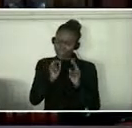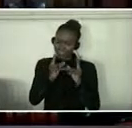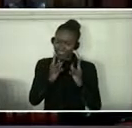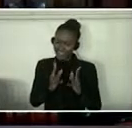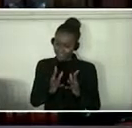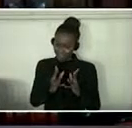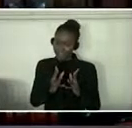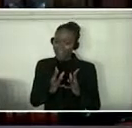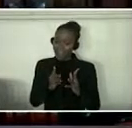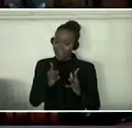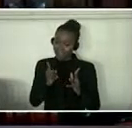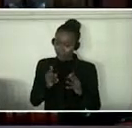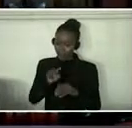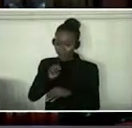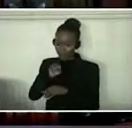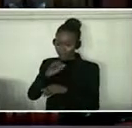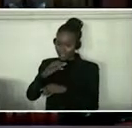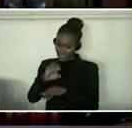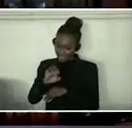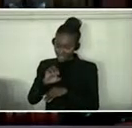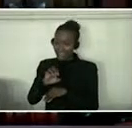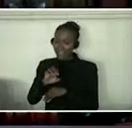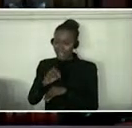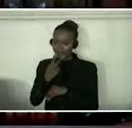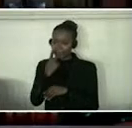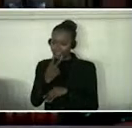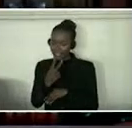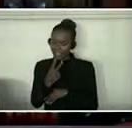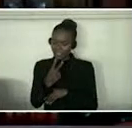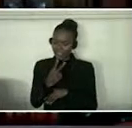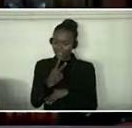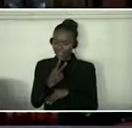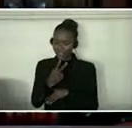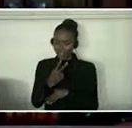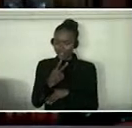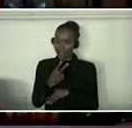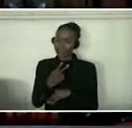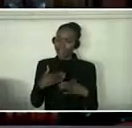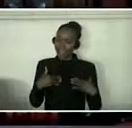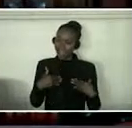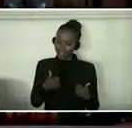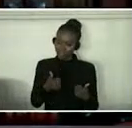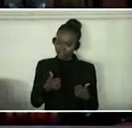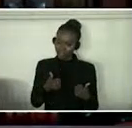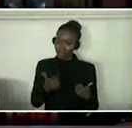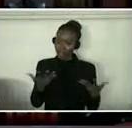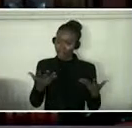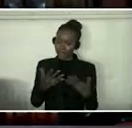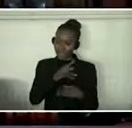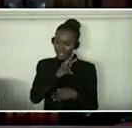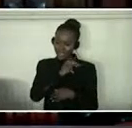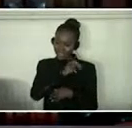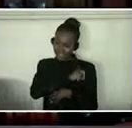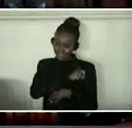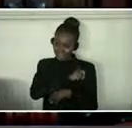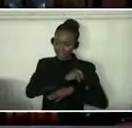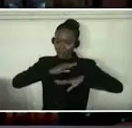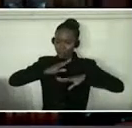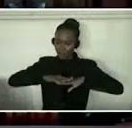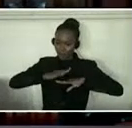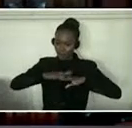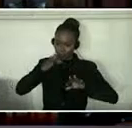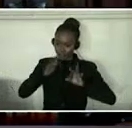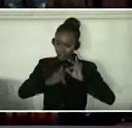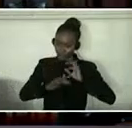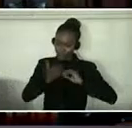wanted to welcome all the guests of the embassy for helping wasul natal more specifically